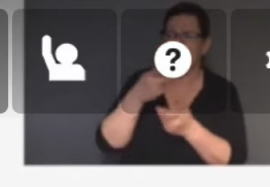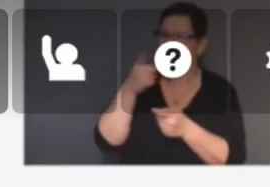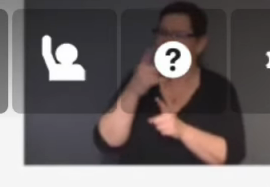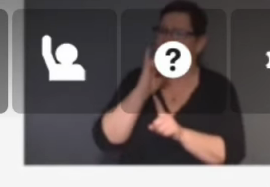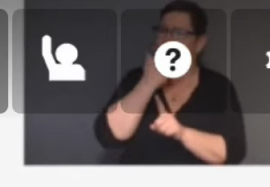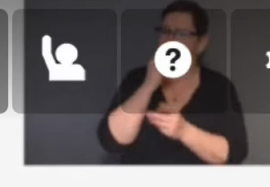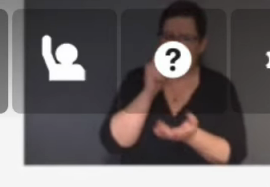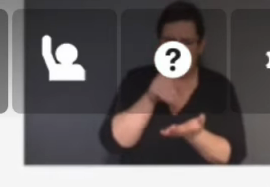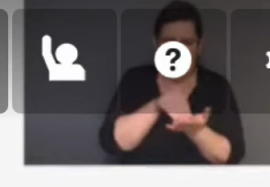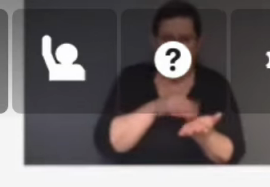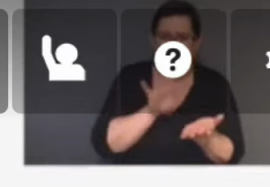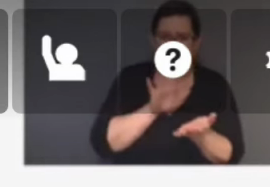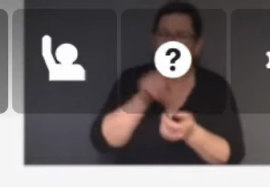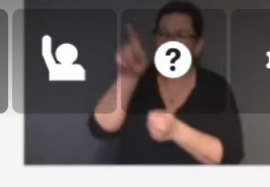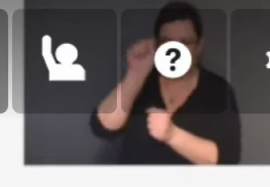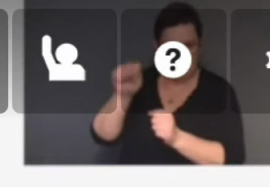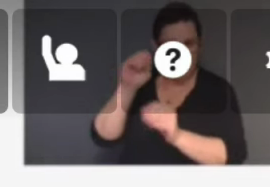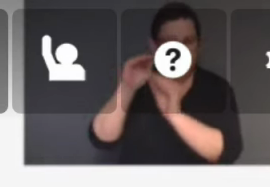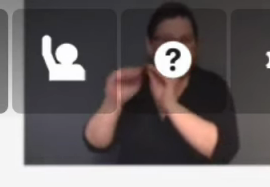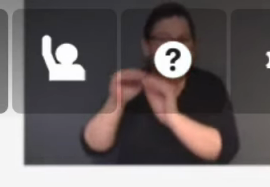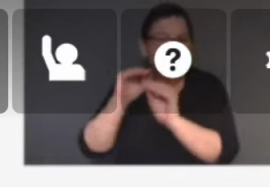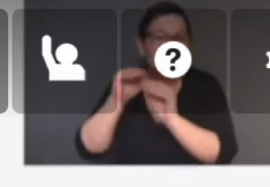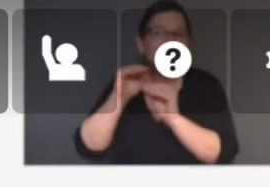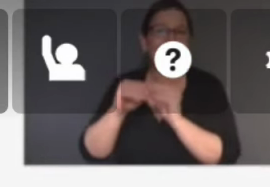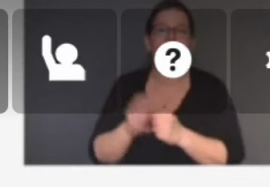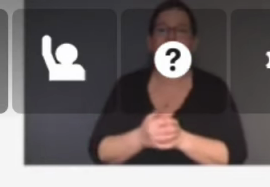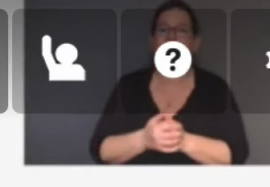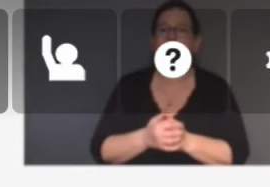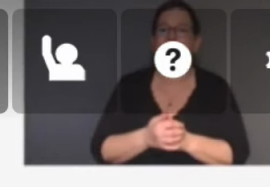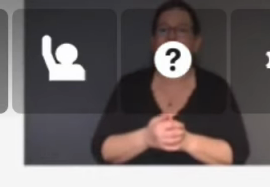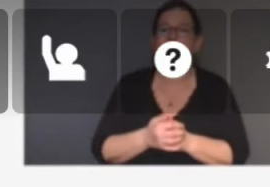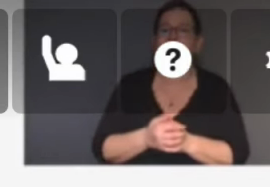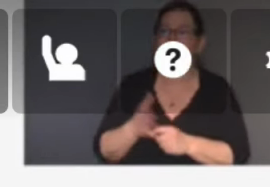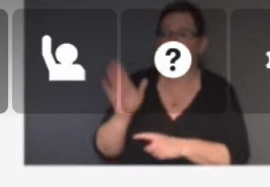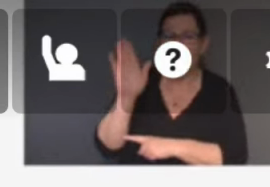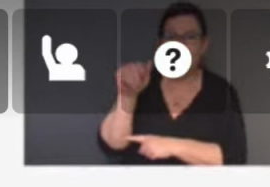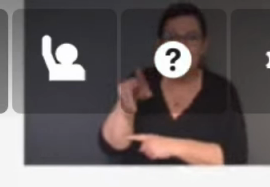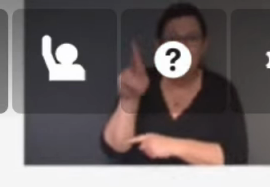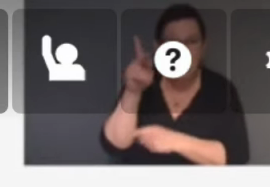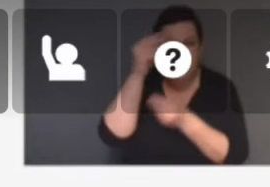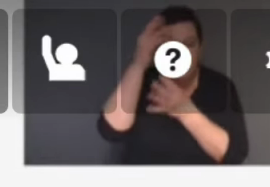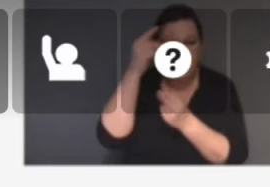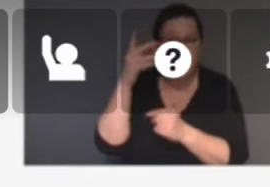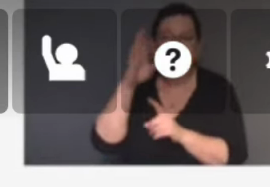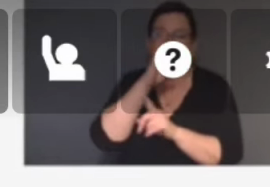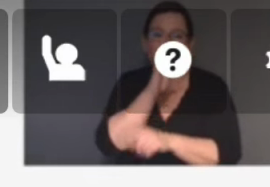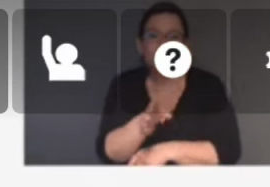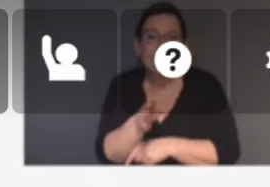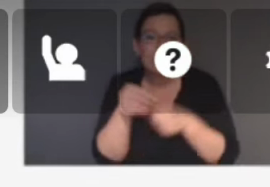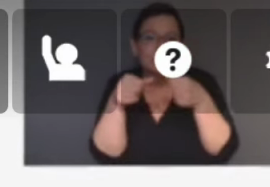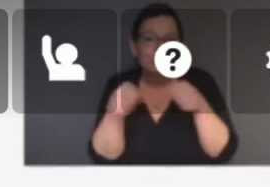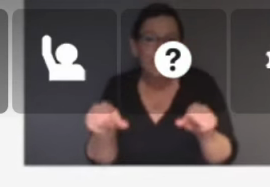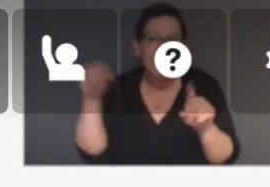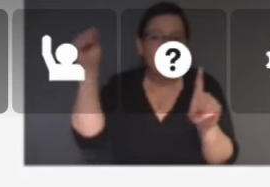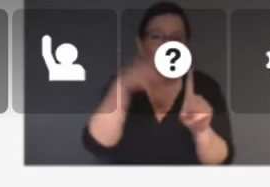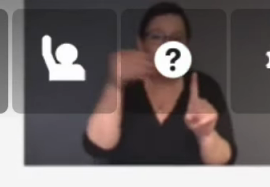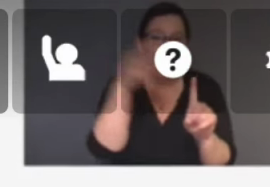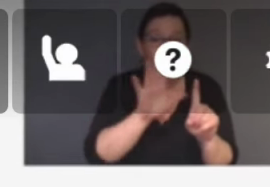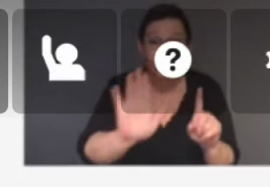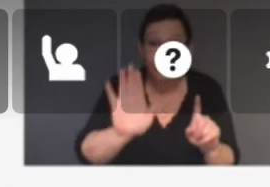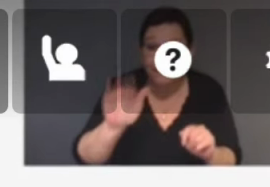personal information, view any uncashed checks, View your CRA mail online,